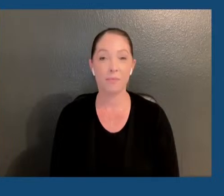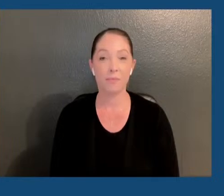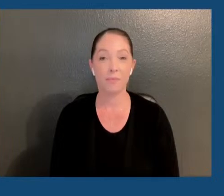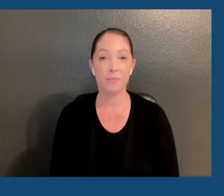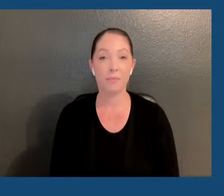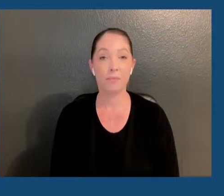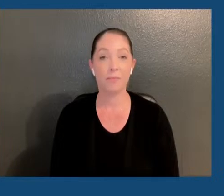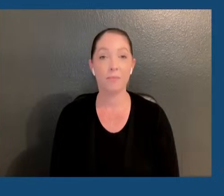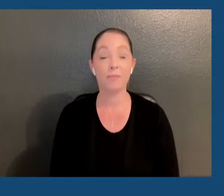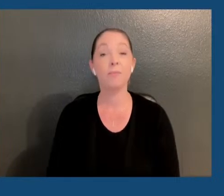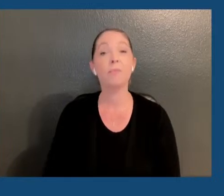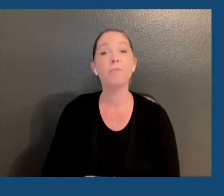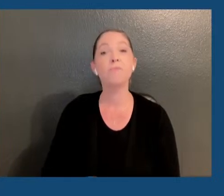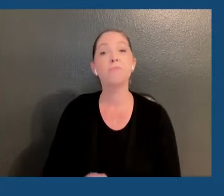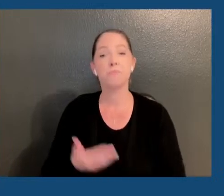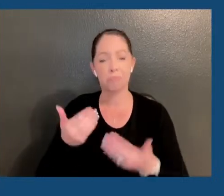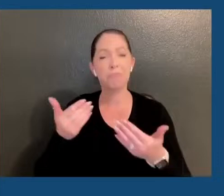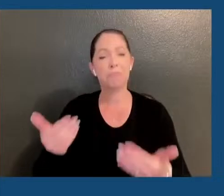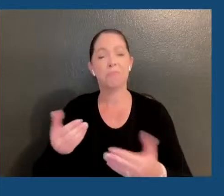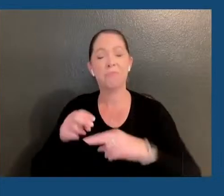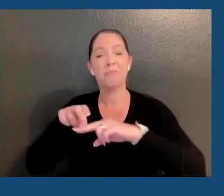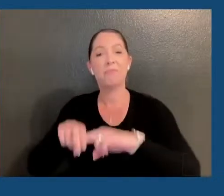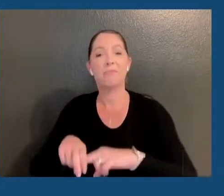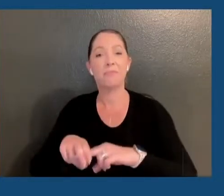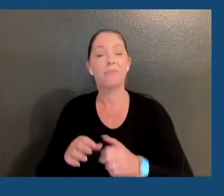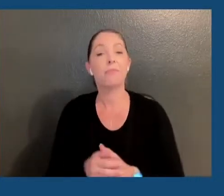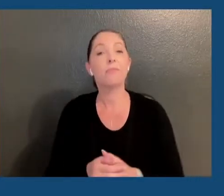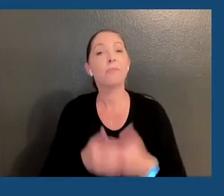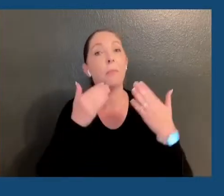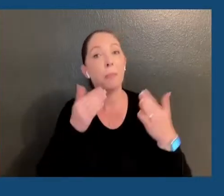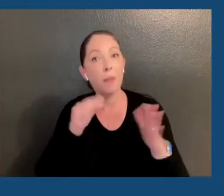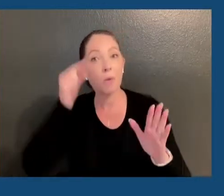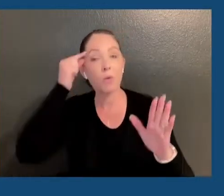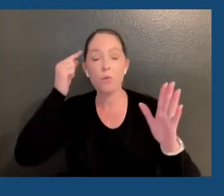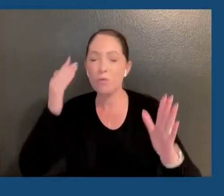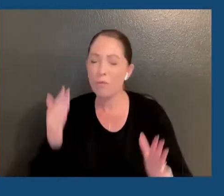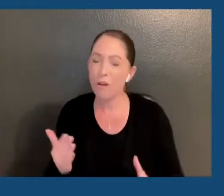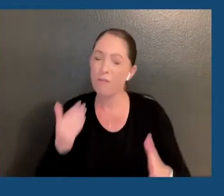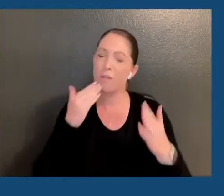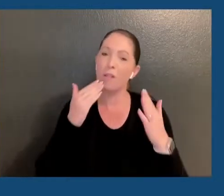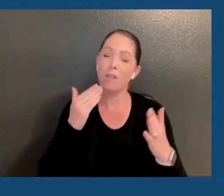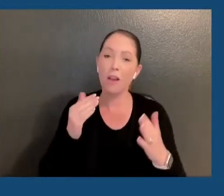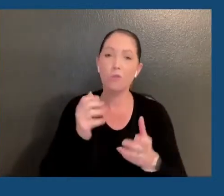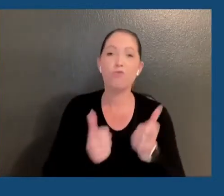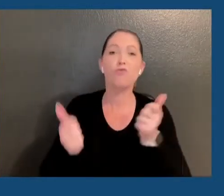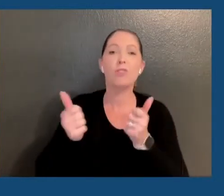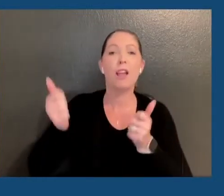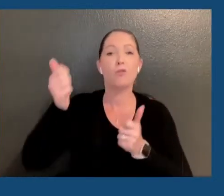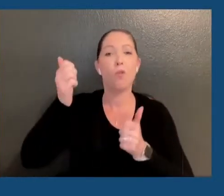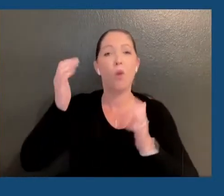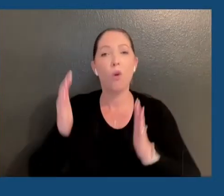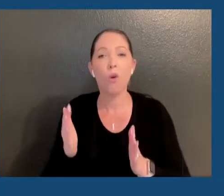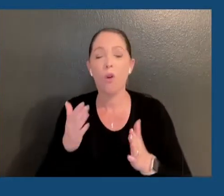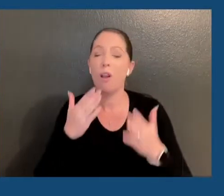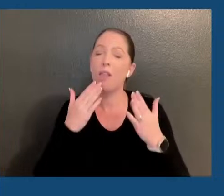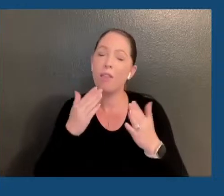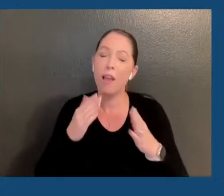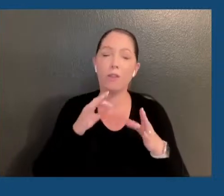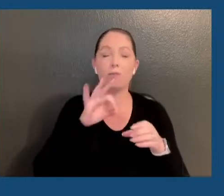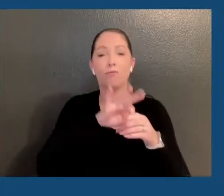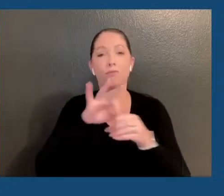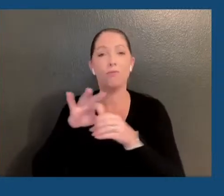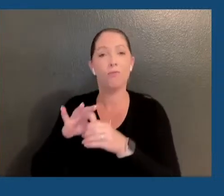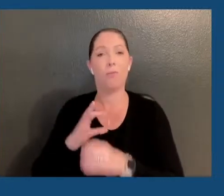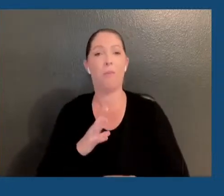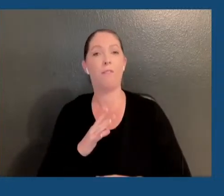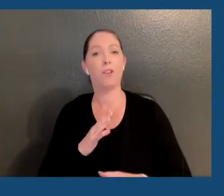Please be seated. Thank you all. Governor, thank you so very much. Chancellor and all our elected officials, thank you so very much